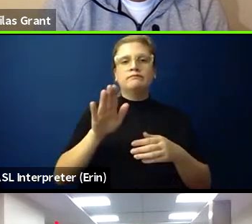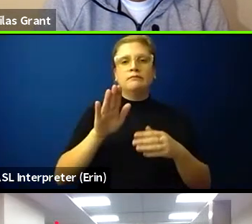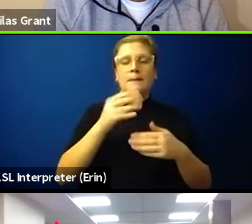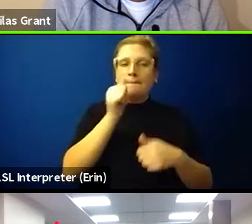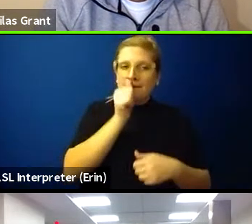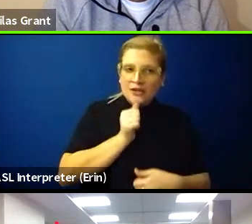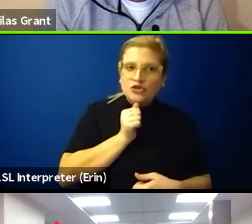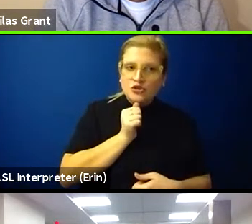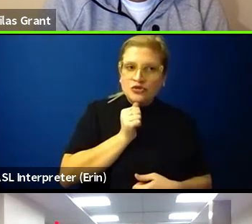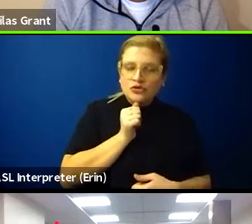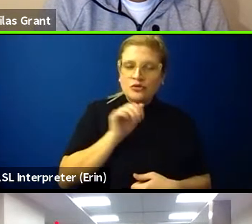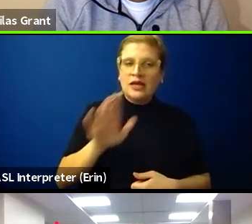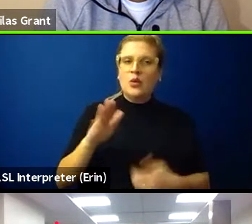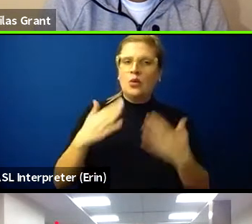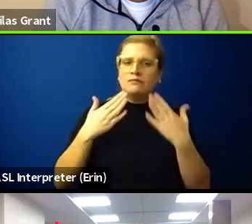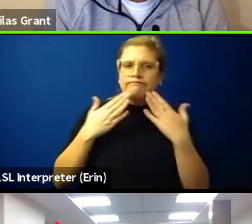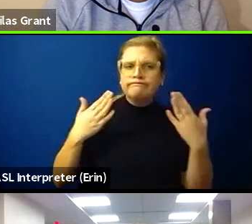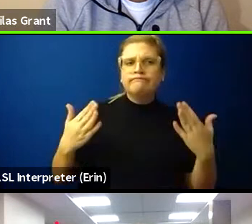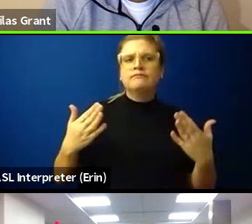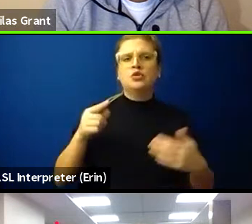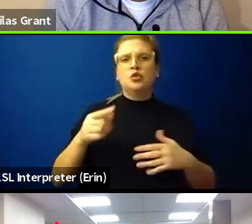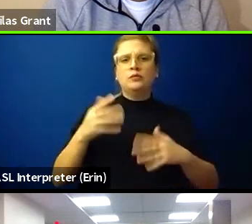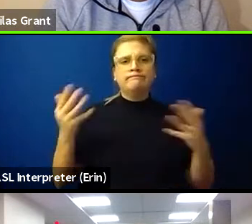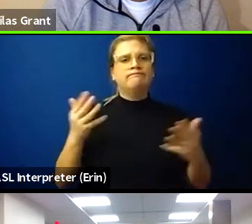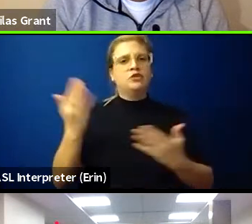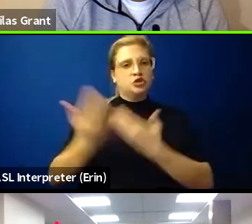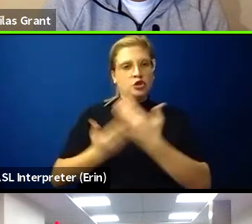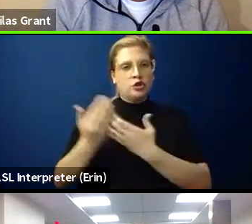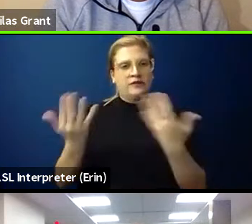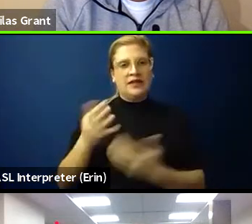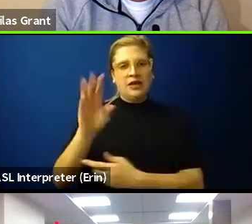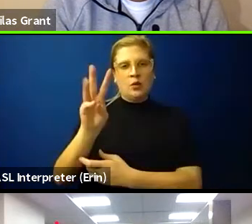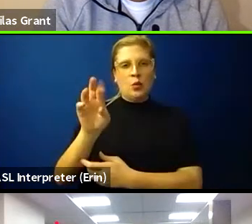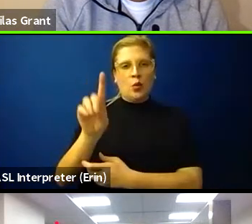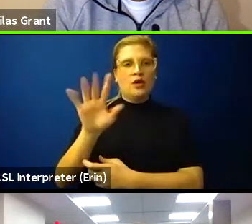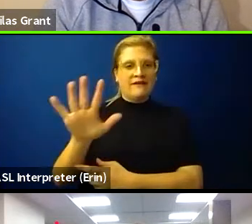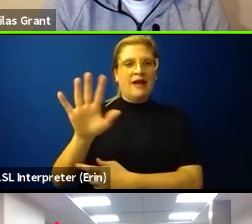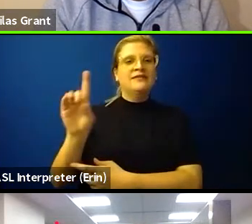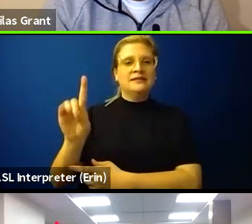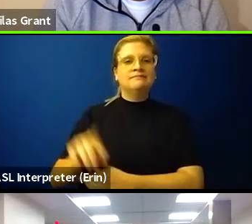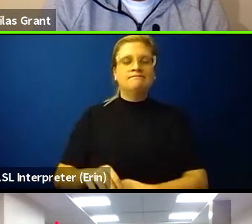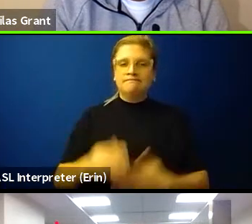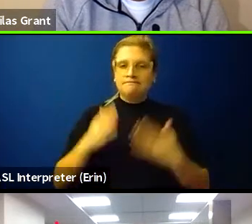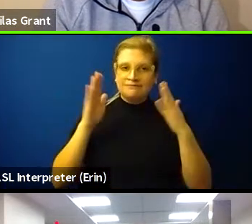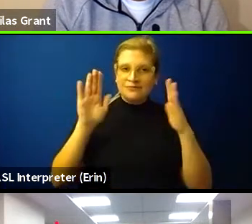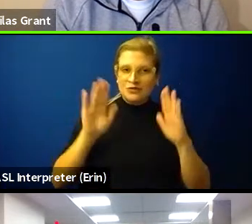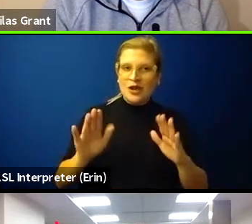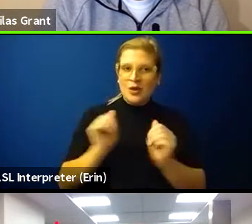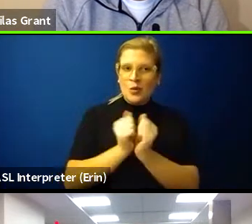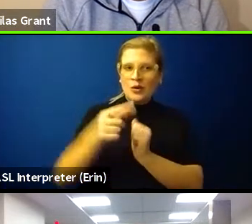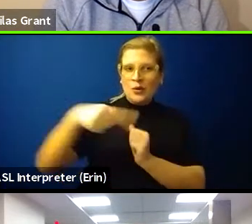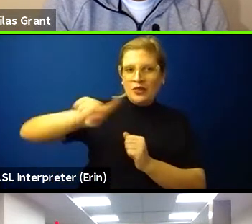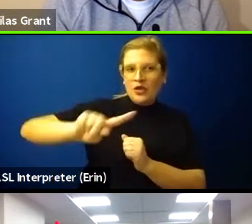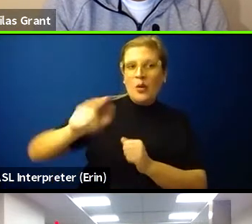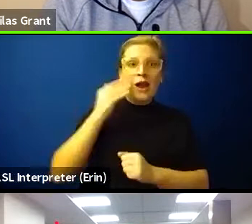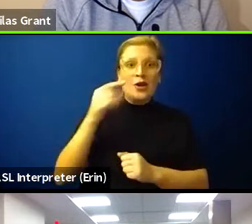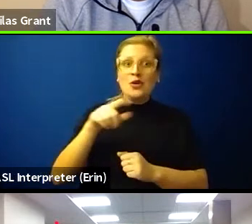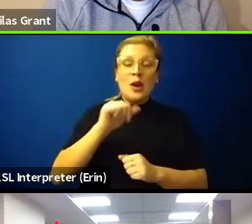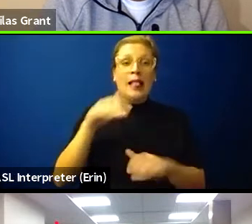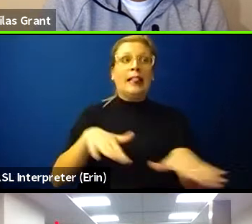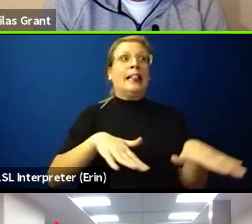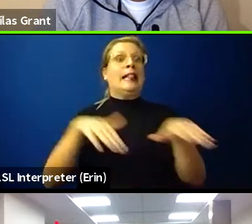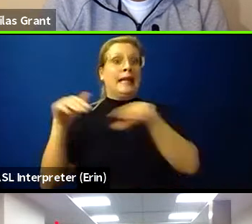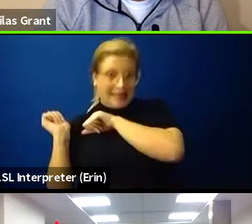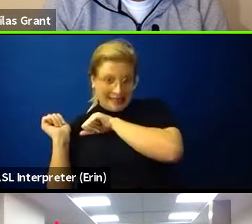as you've served the community here in 5D. It's been great working with you all. And I know you all aren't going anywhere and you'll still